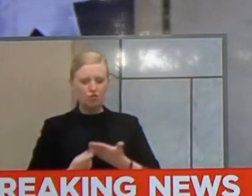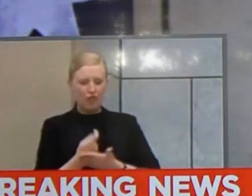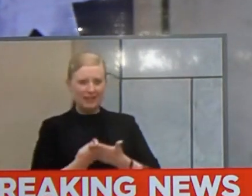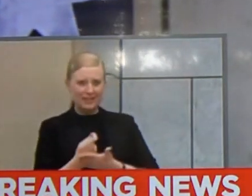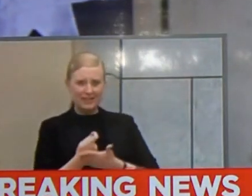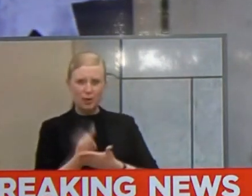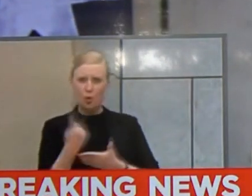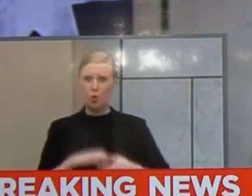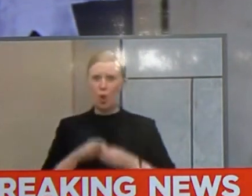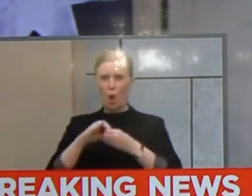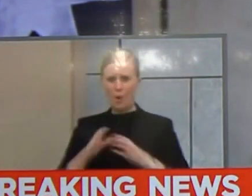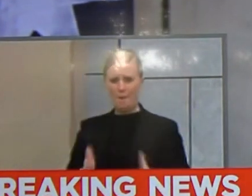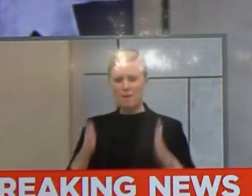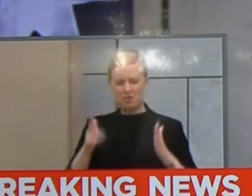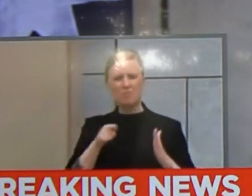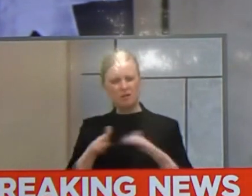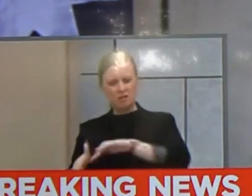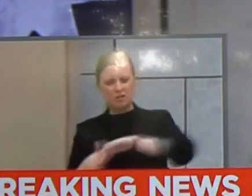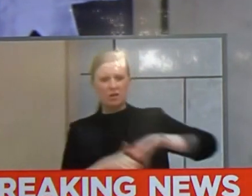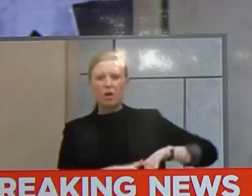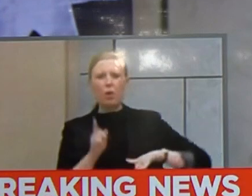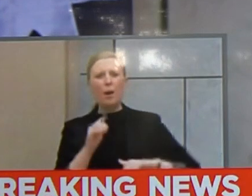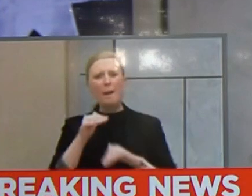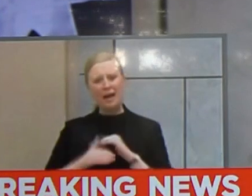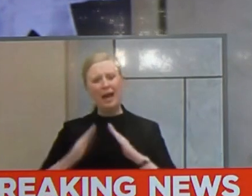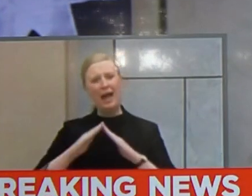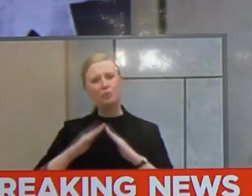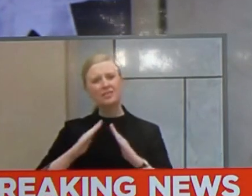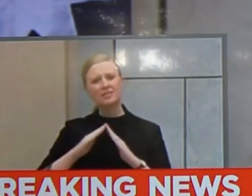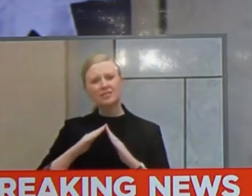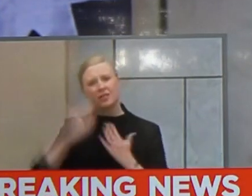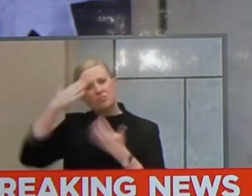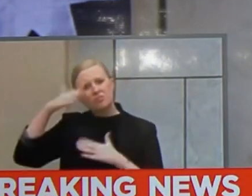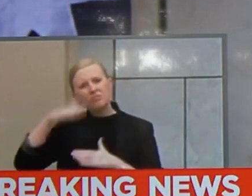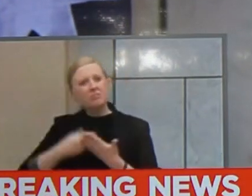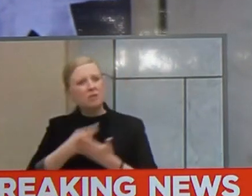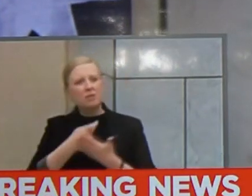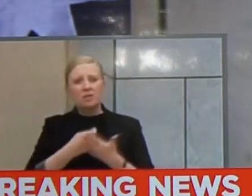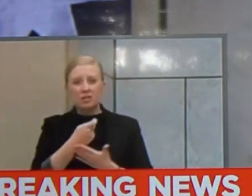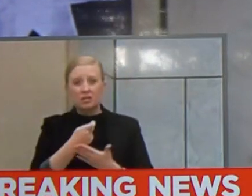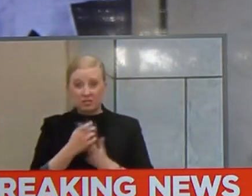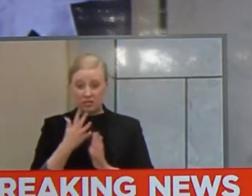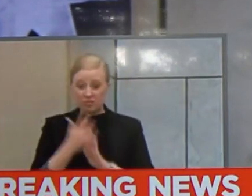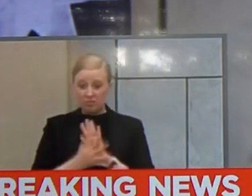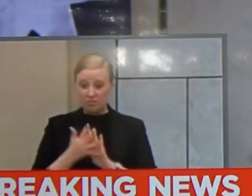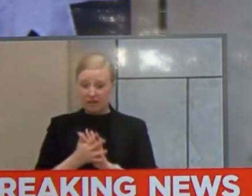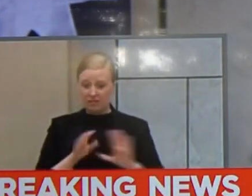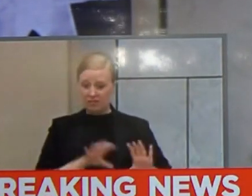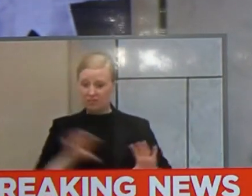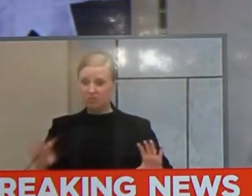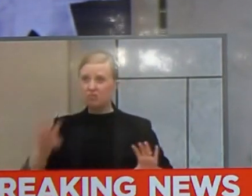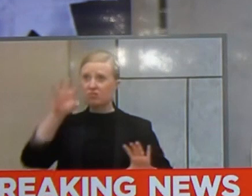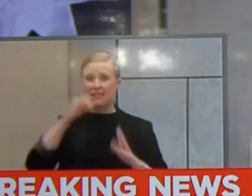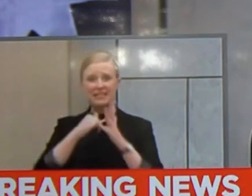Is it the situation that their deals with their tenants are being dealt with on a state-by-state basis and not the National